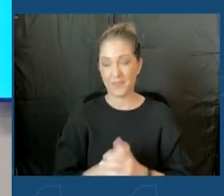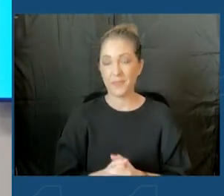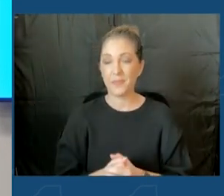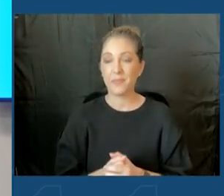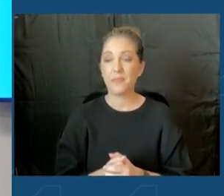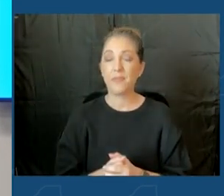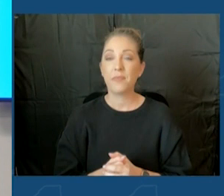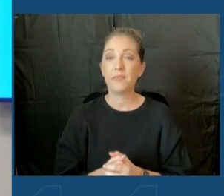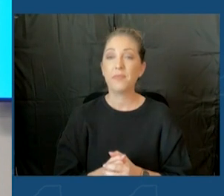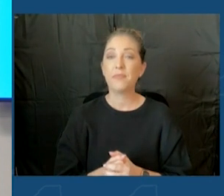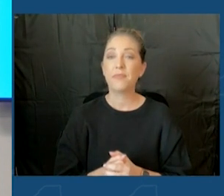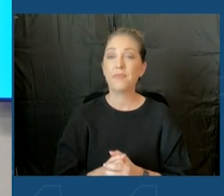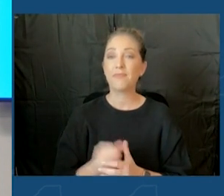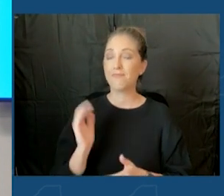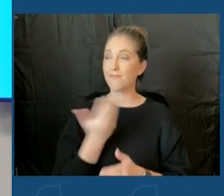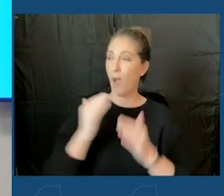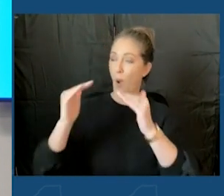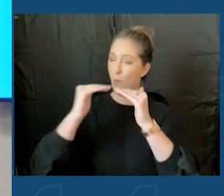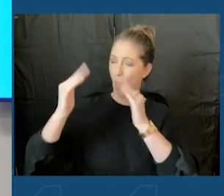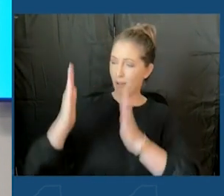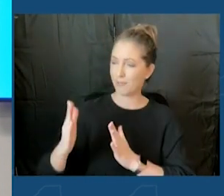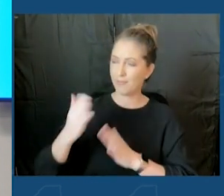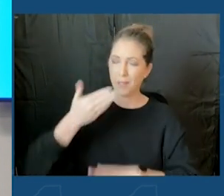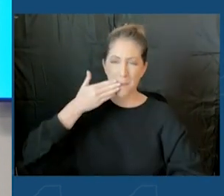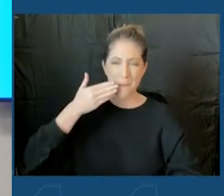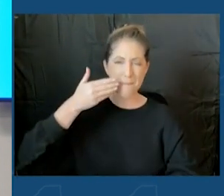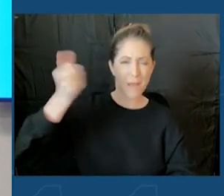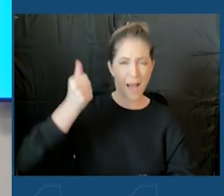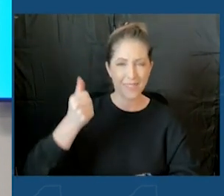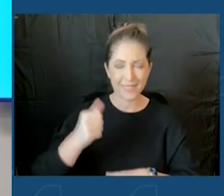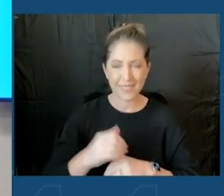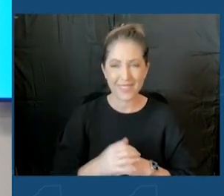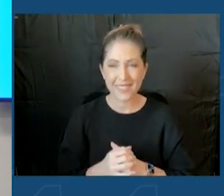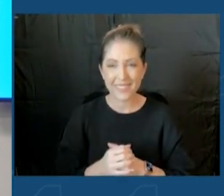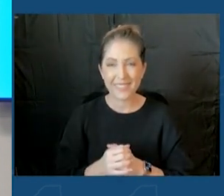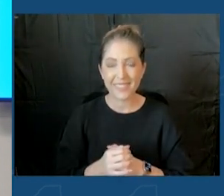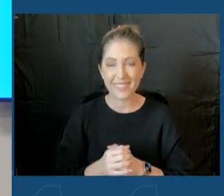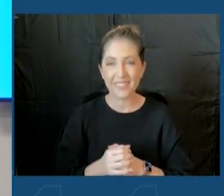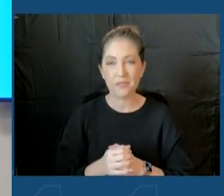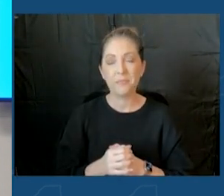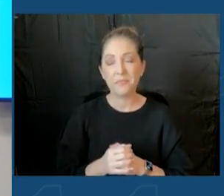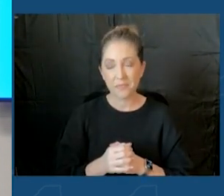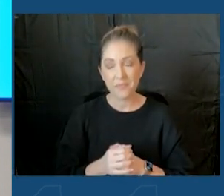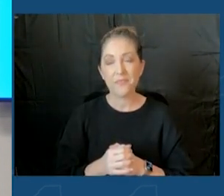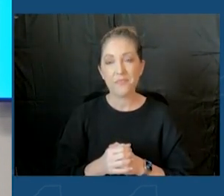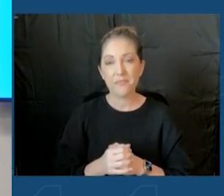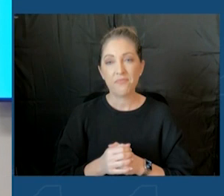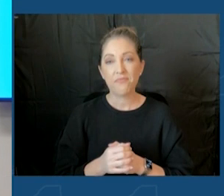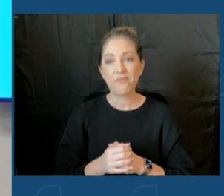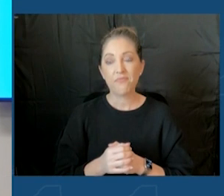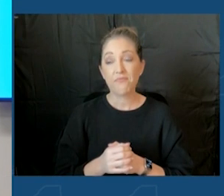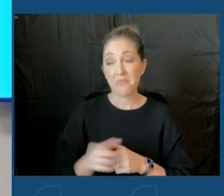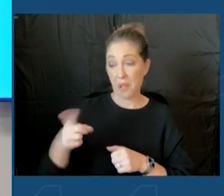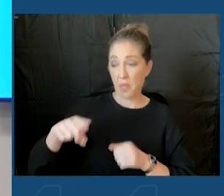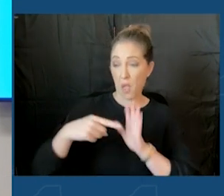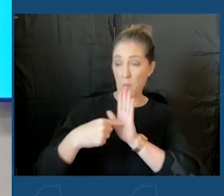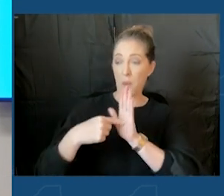Our colleagues are the best in the business, the best. They represent the best of New